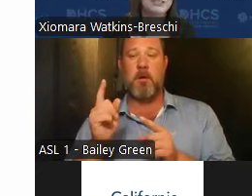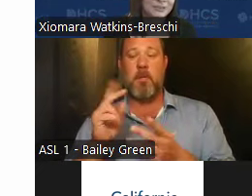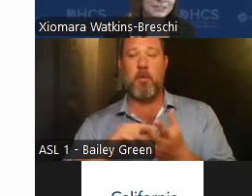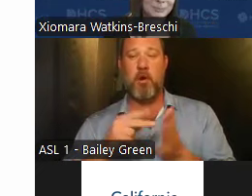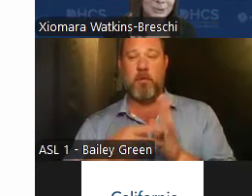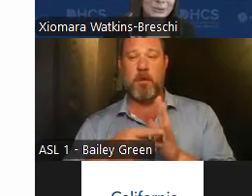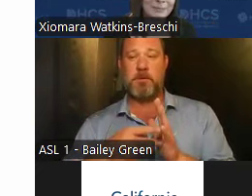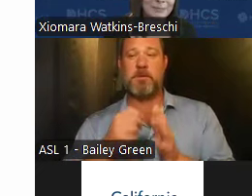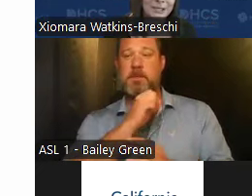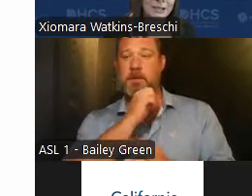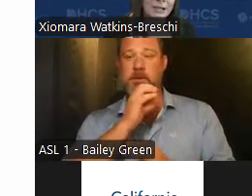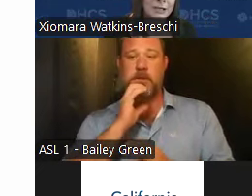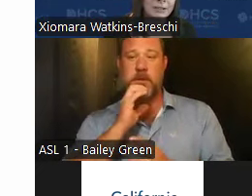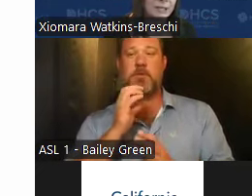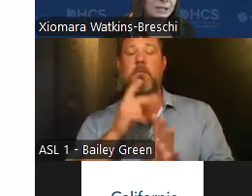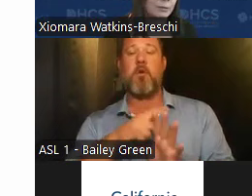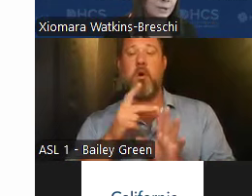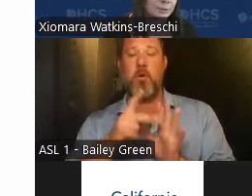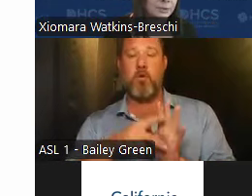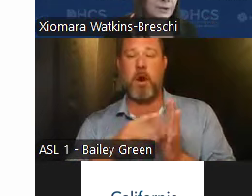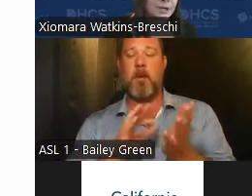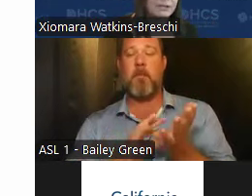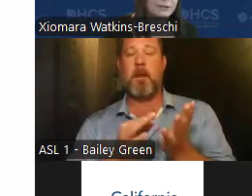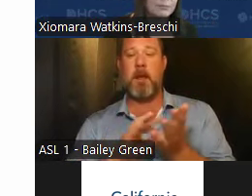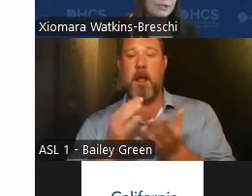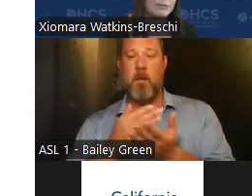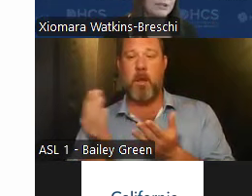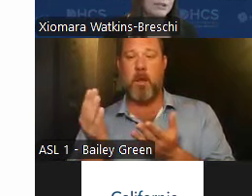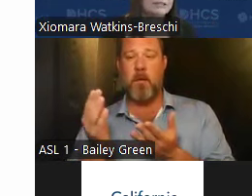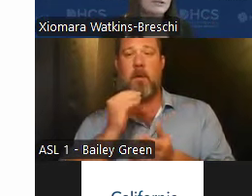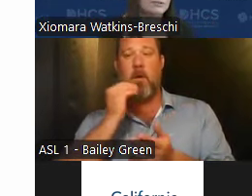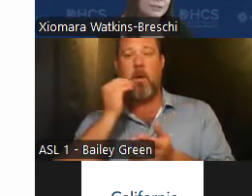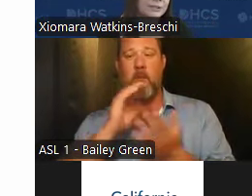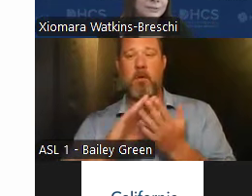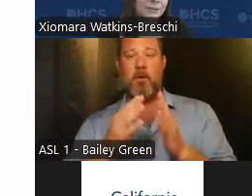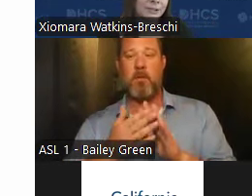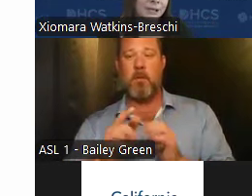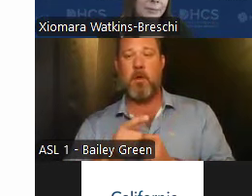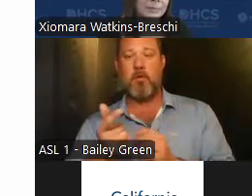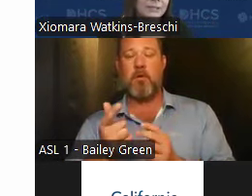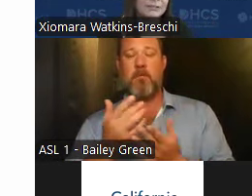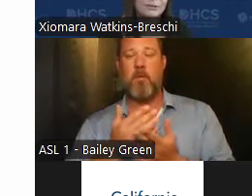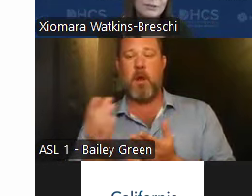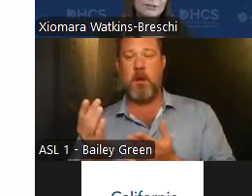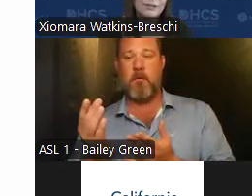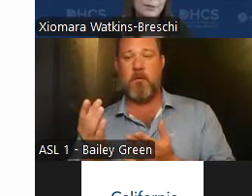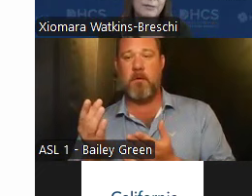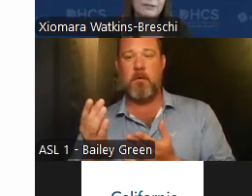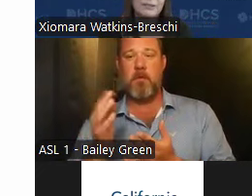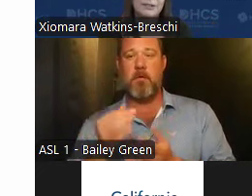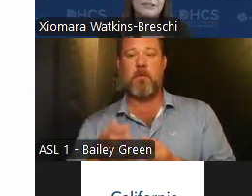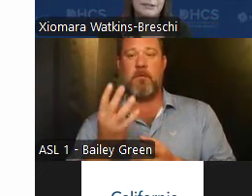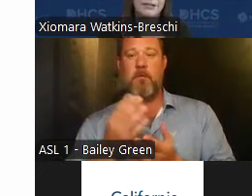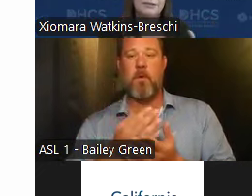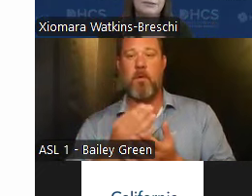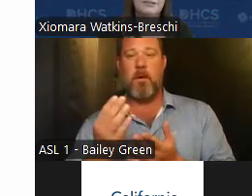multi-purpose senior services program, the Medi-Cal waiver program, and the home and community-based alternatives waiver. So those are the four waivers